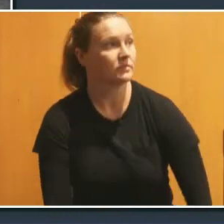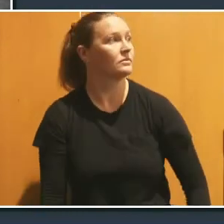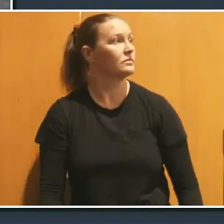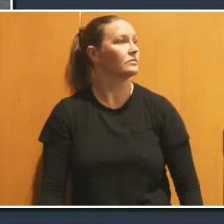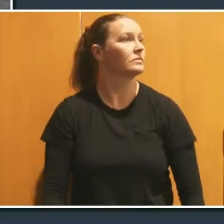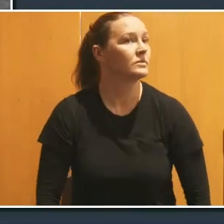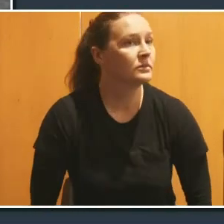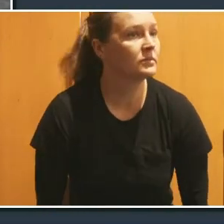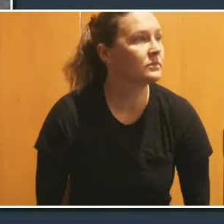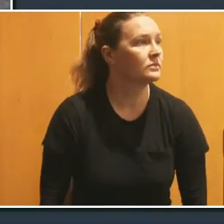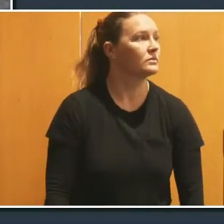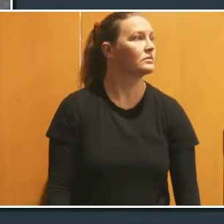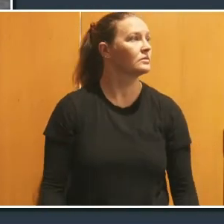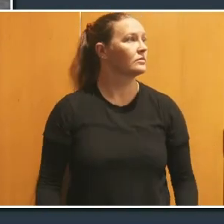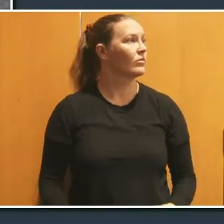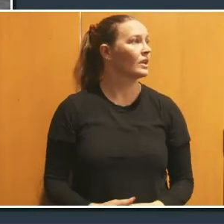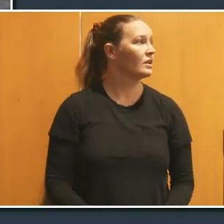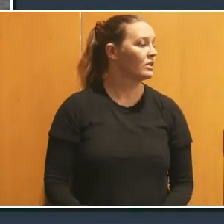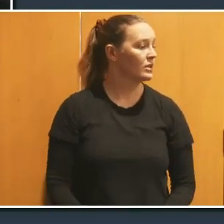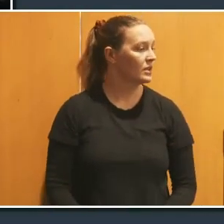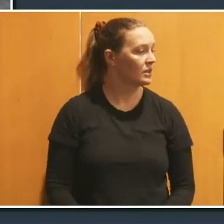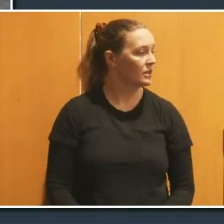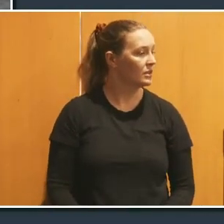He's ready to zoom in. Okay. Zoom in.